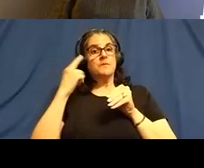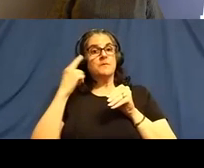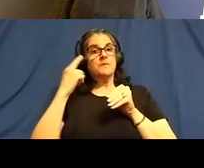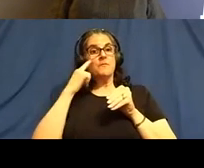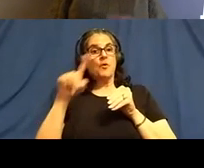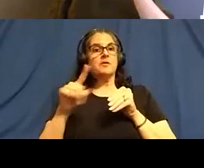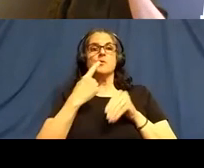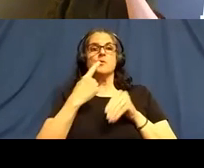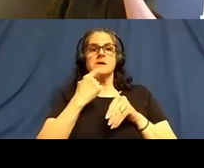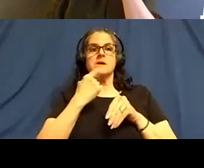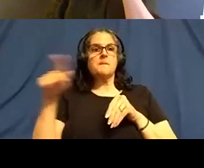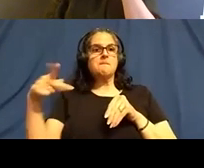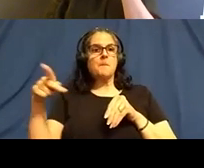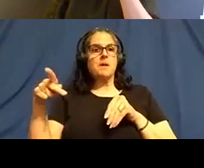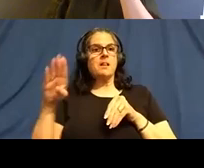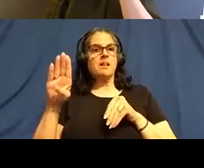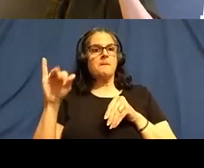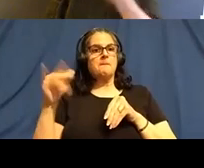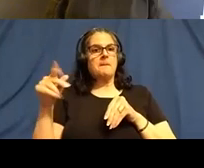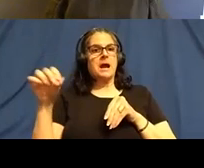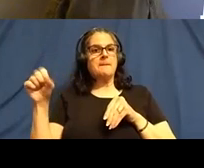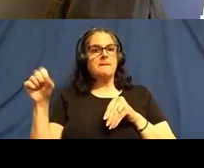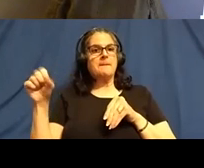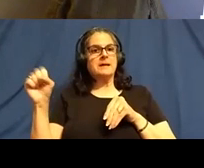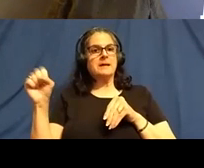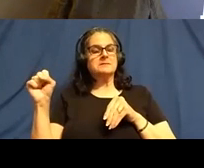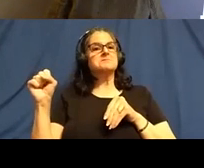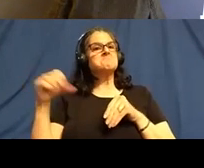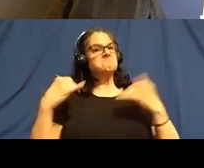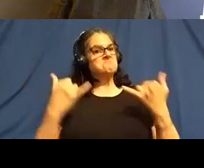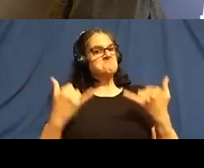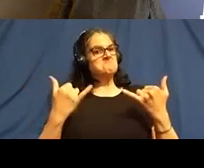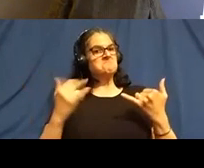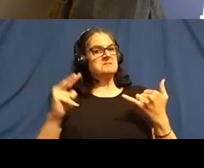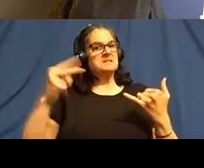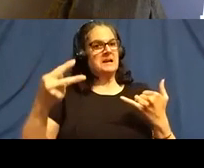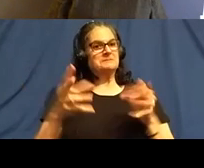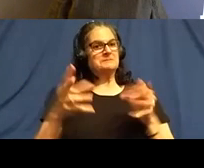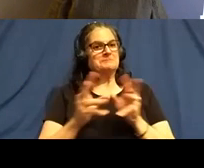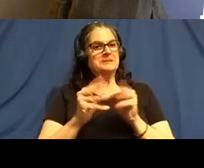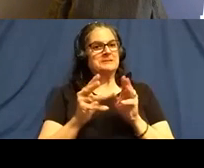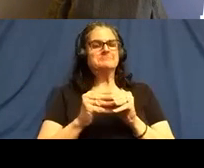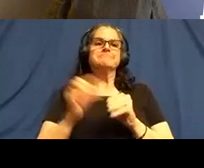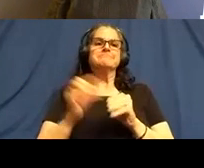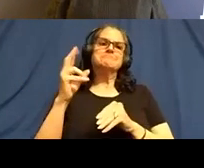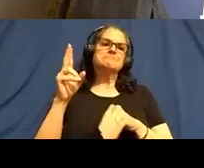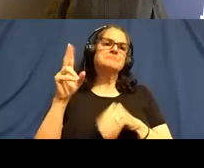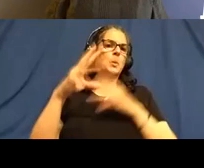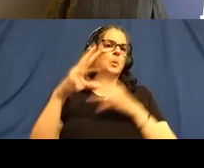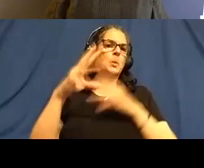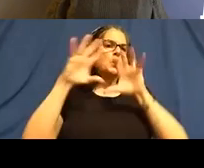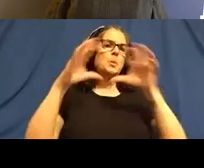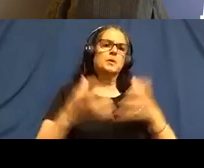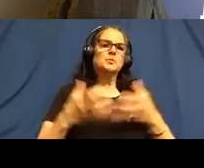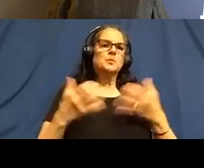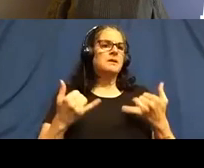excited to be continuing with this way of engagement. Of course, these are really hard times for the world and for the city. So